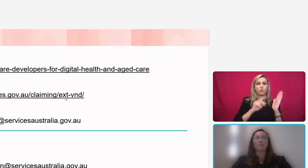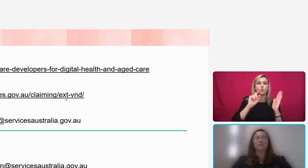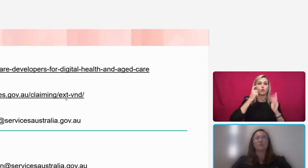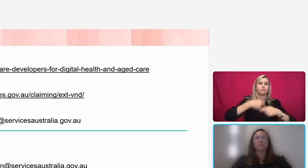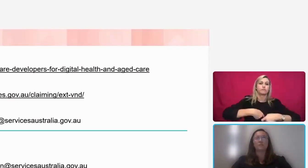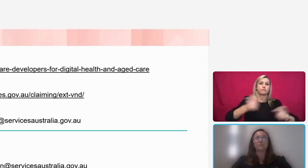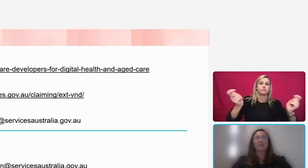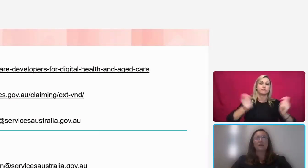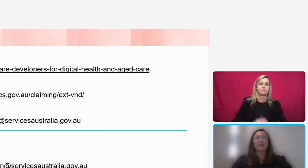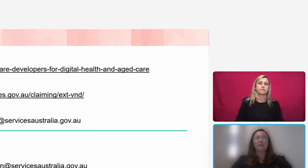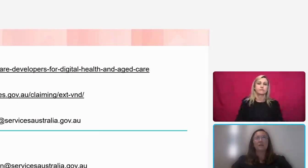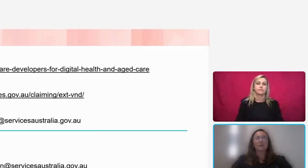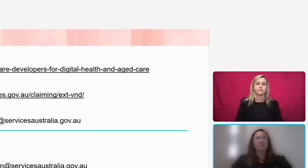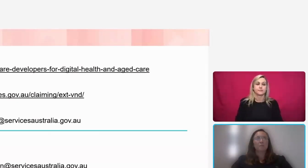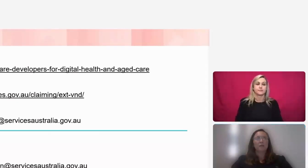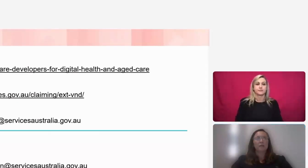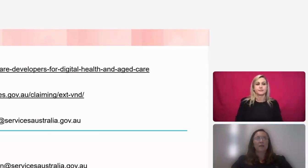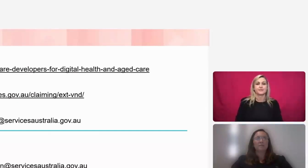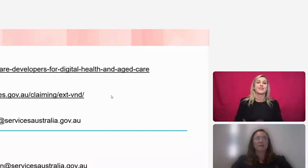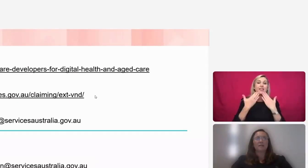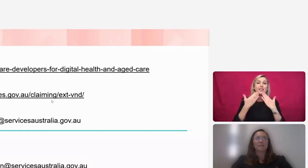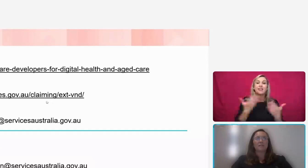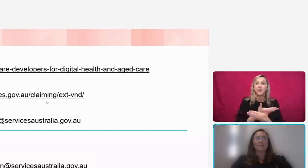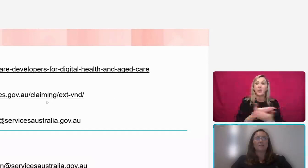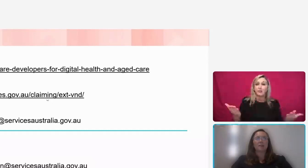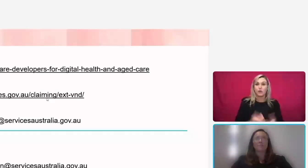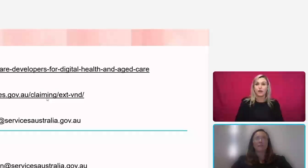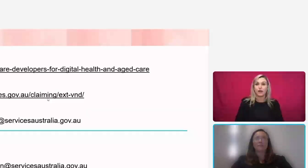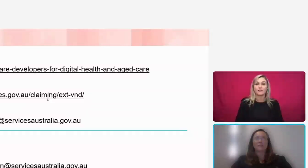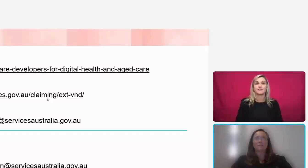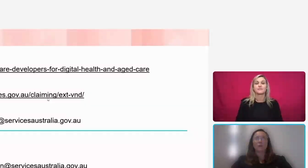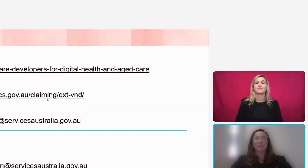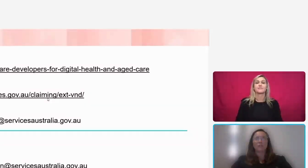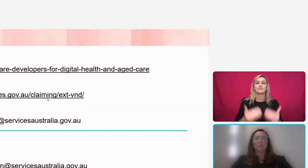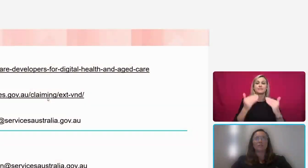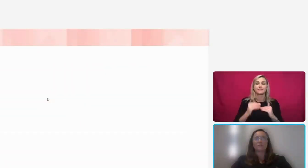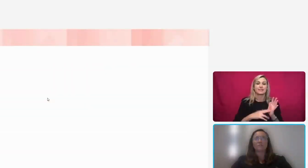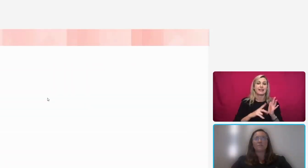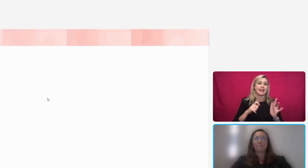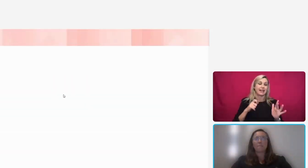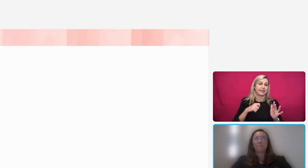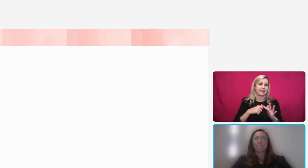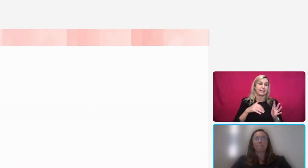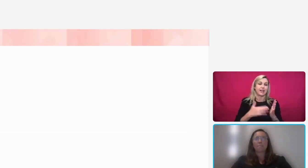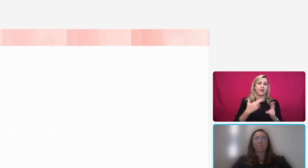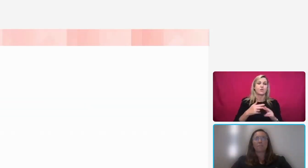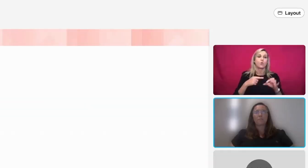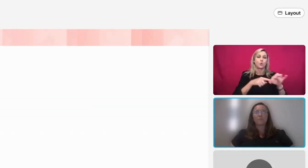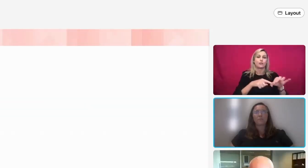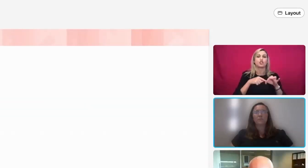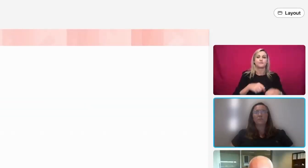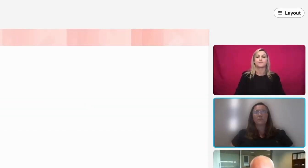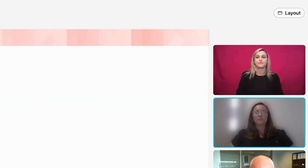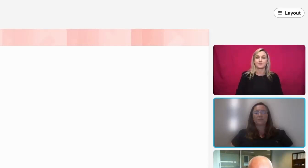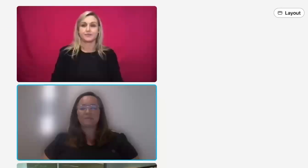our transition. Thank you, everybody, and now I'd like to pass back to Nick for questions. Okay, thank